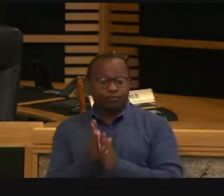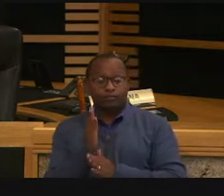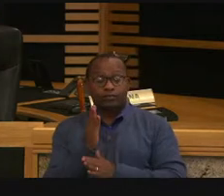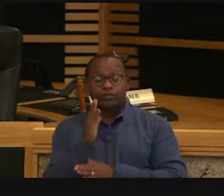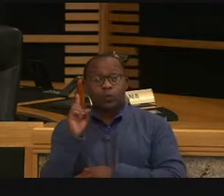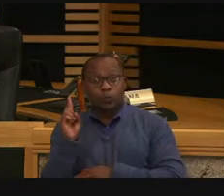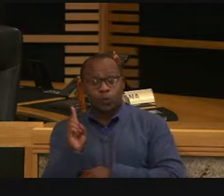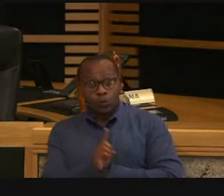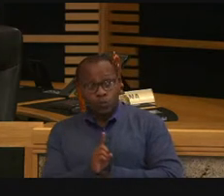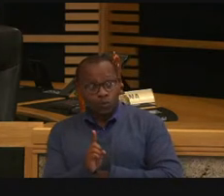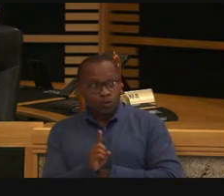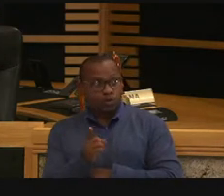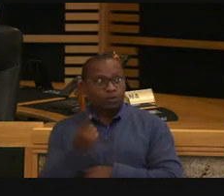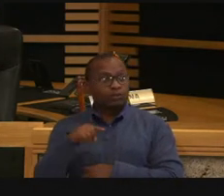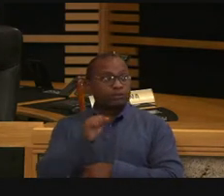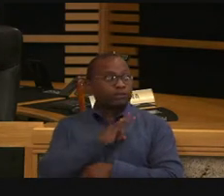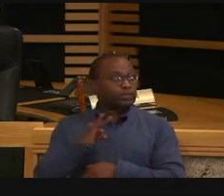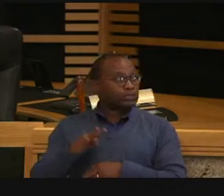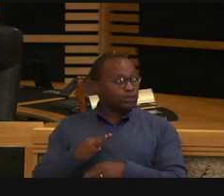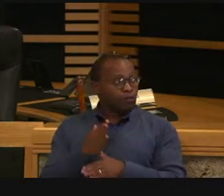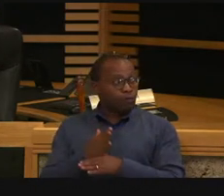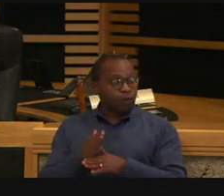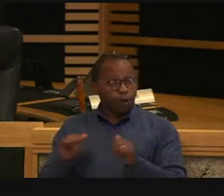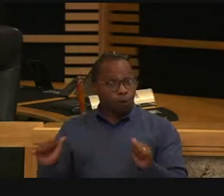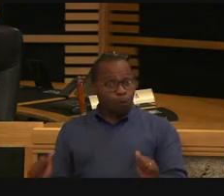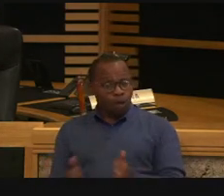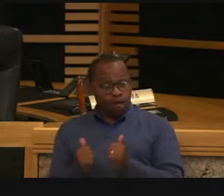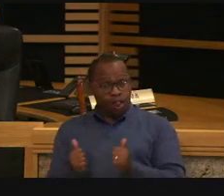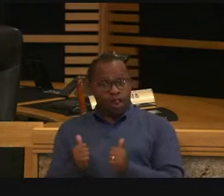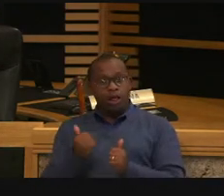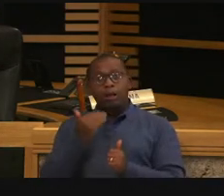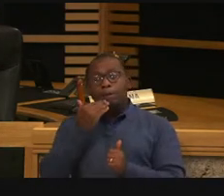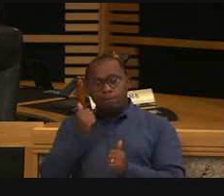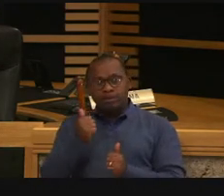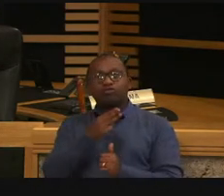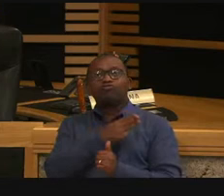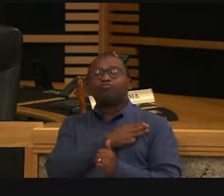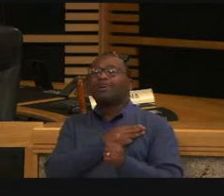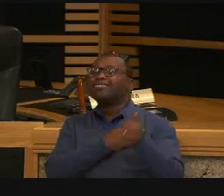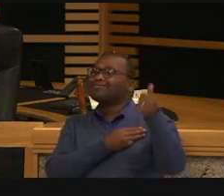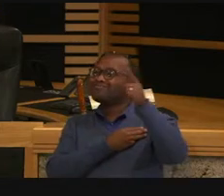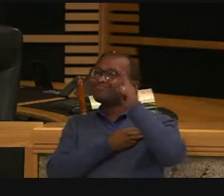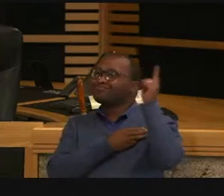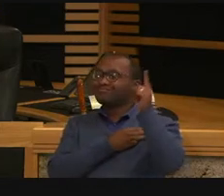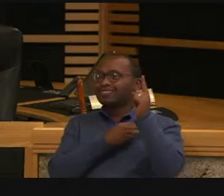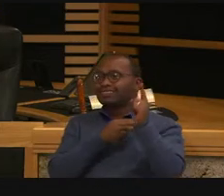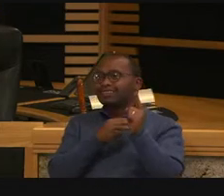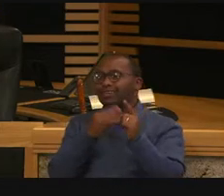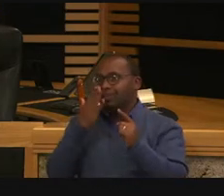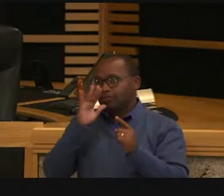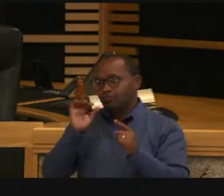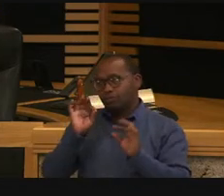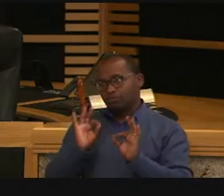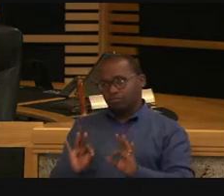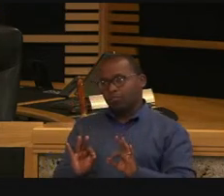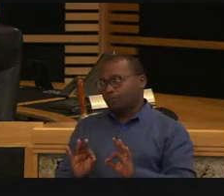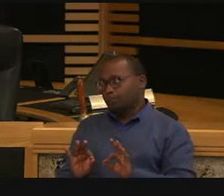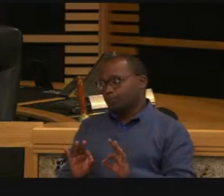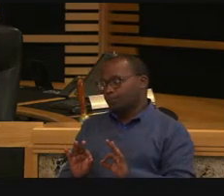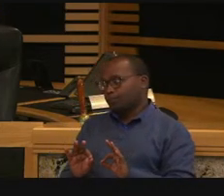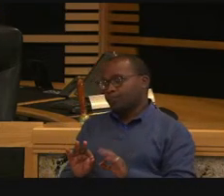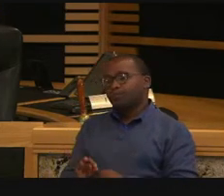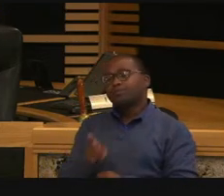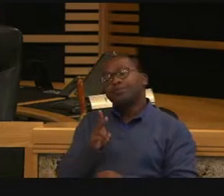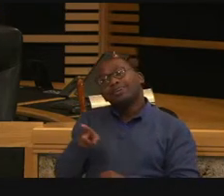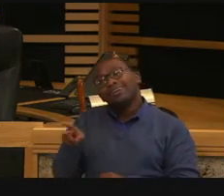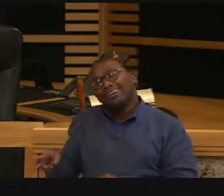kakuhle. Sekela Somlomo, Payment of service providers on scholar